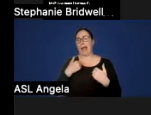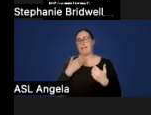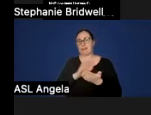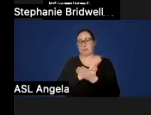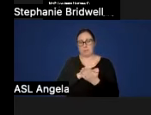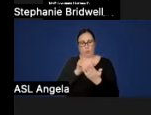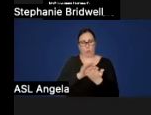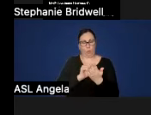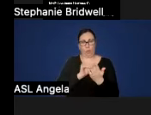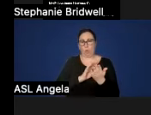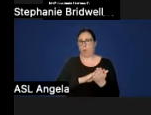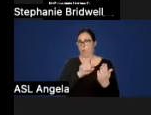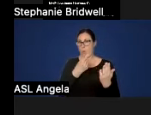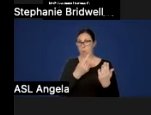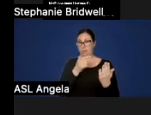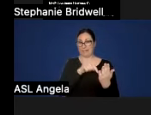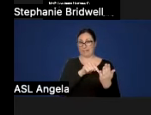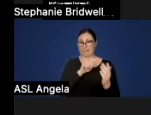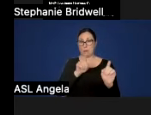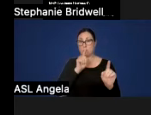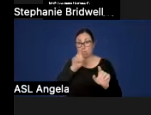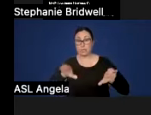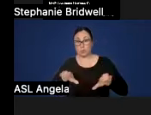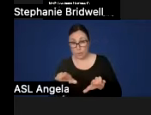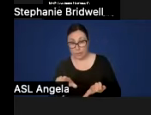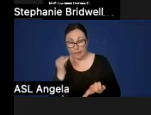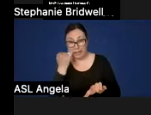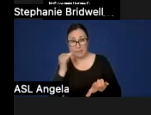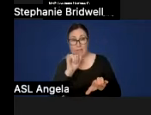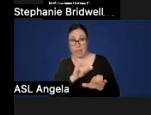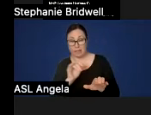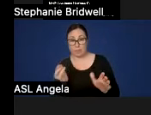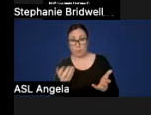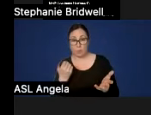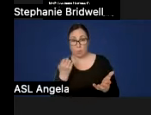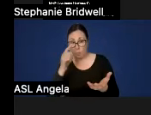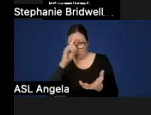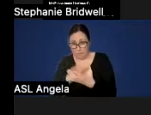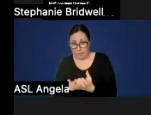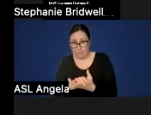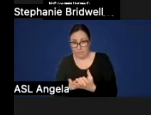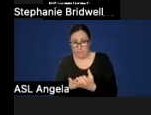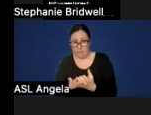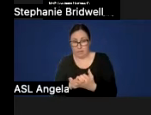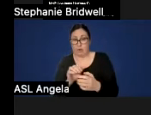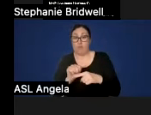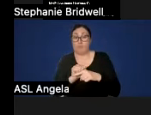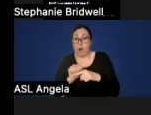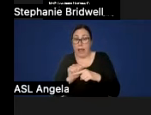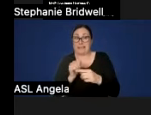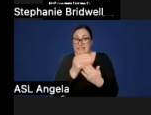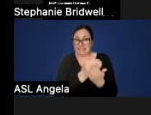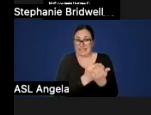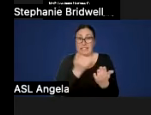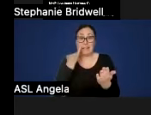this, but really doing that if that's what we believe, right? Practicing what we say that we're going to do. Same thing with